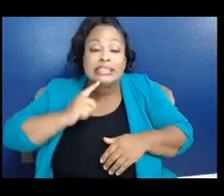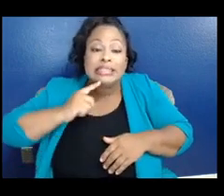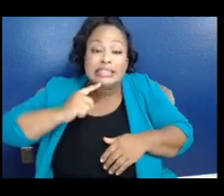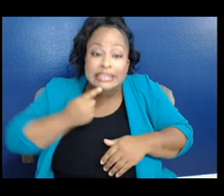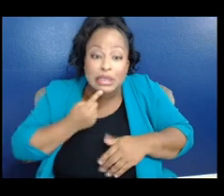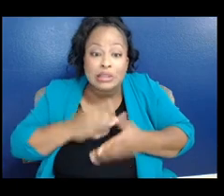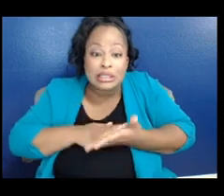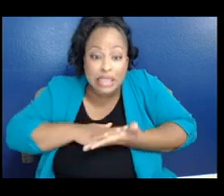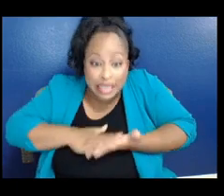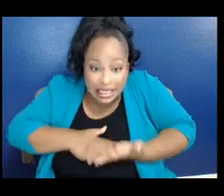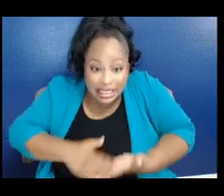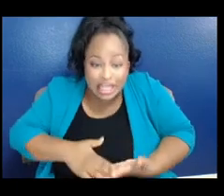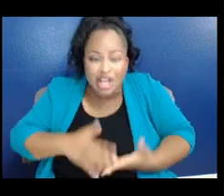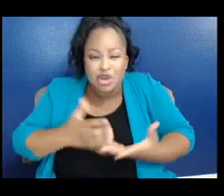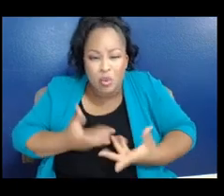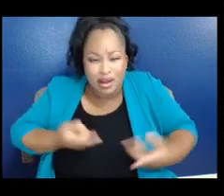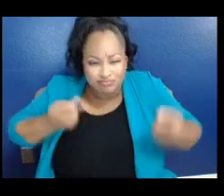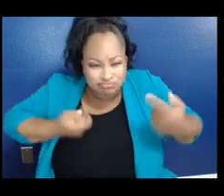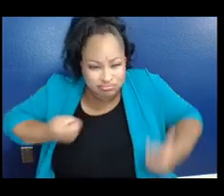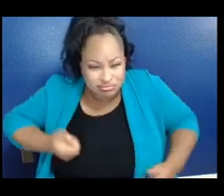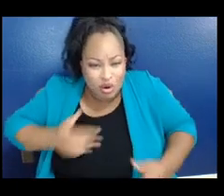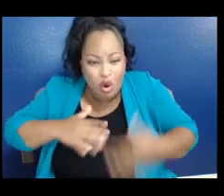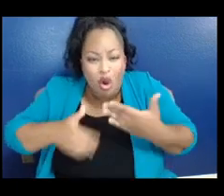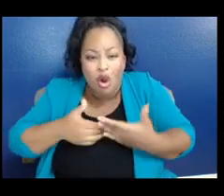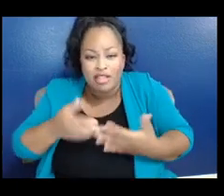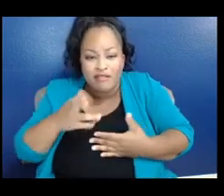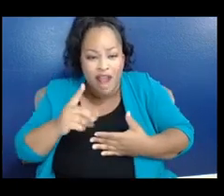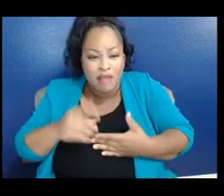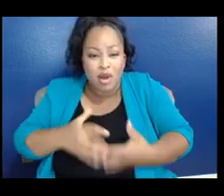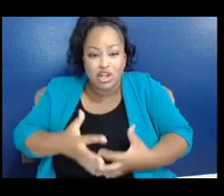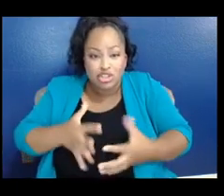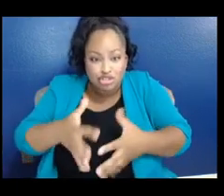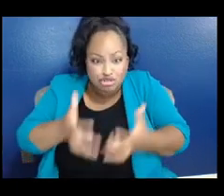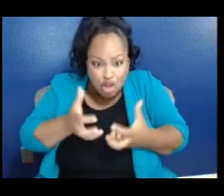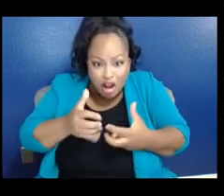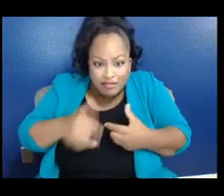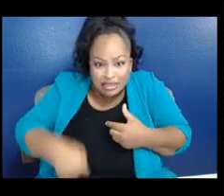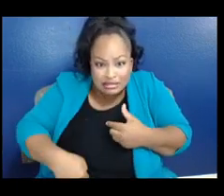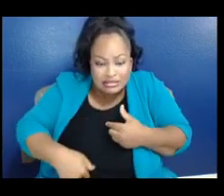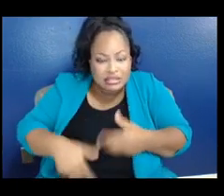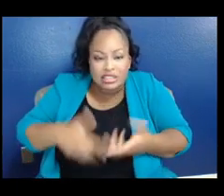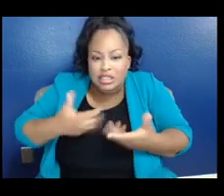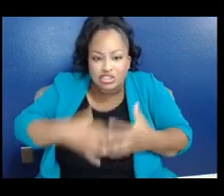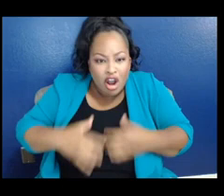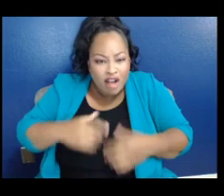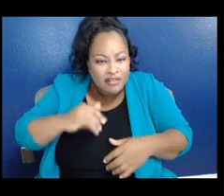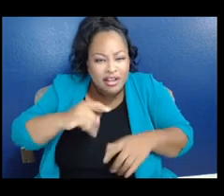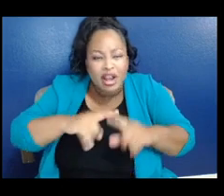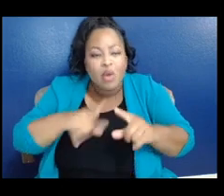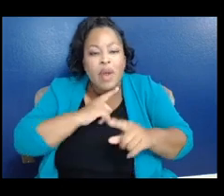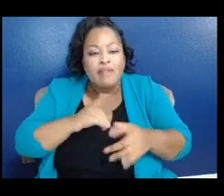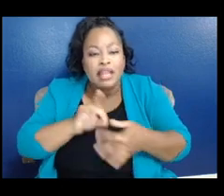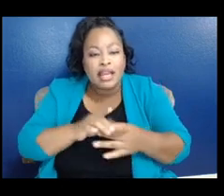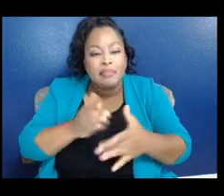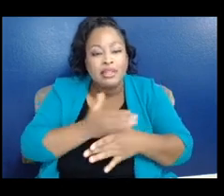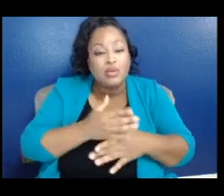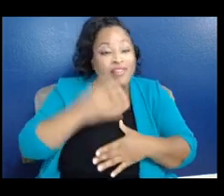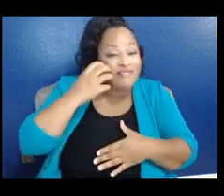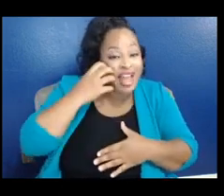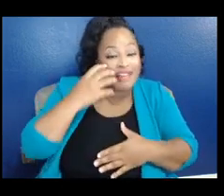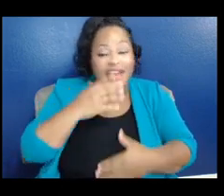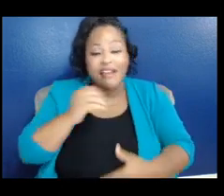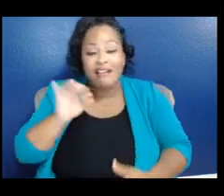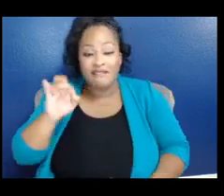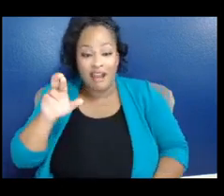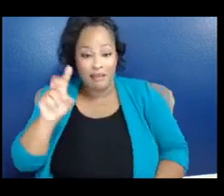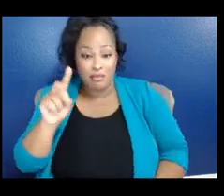want to starve out the fibroid, honestly, and you want to make sure that you... There's a link between fat and fibroids. I mean,